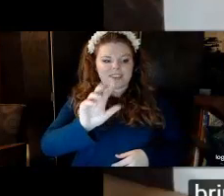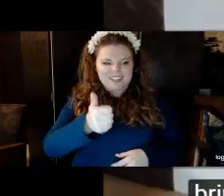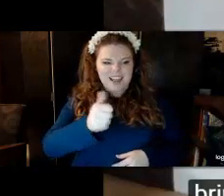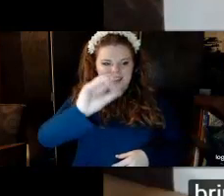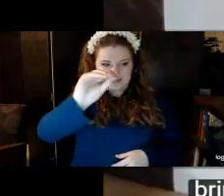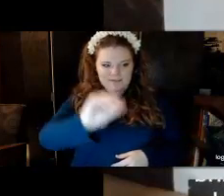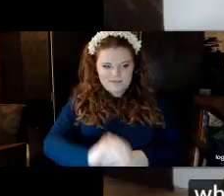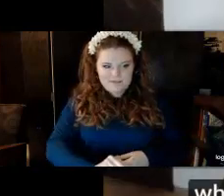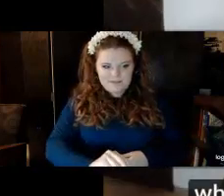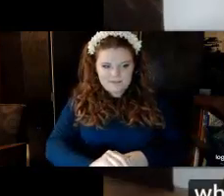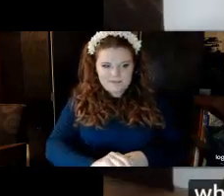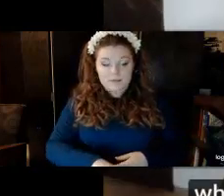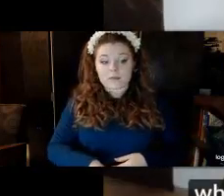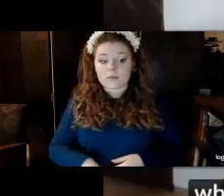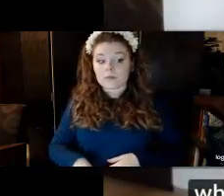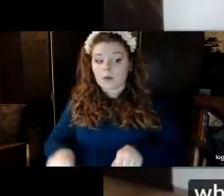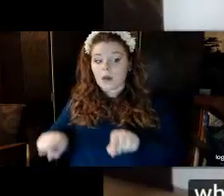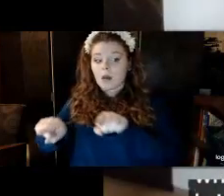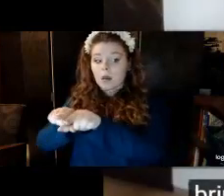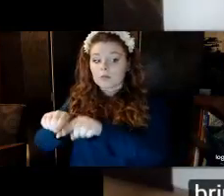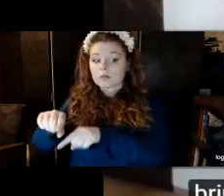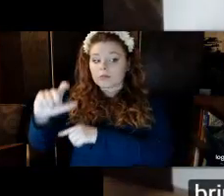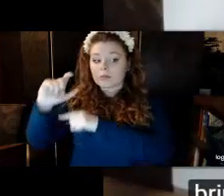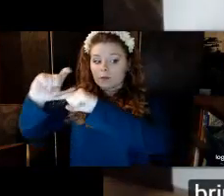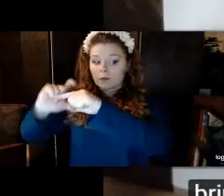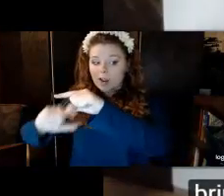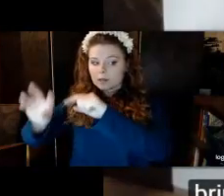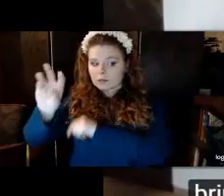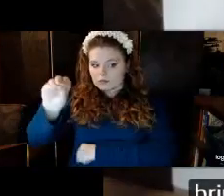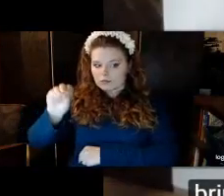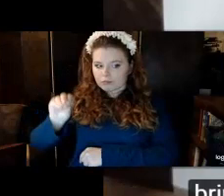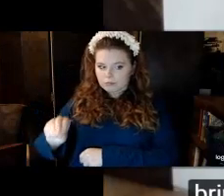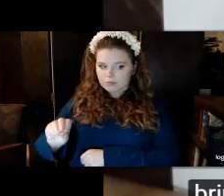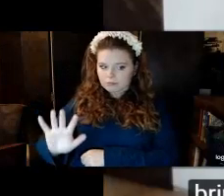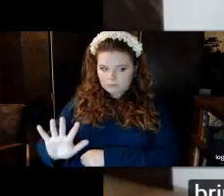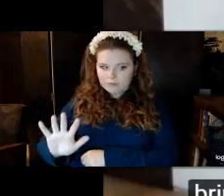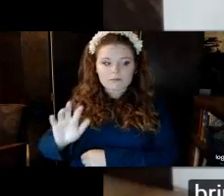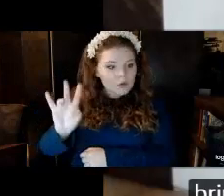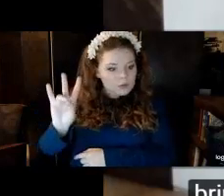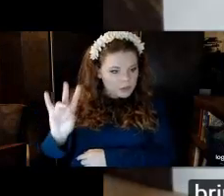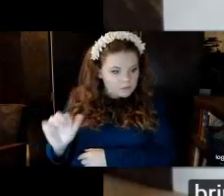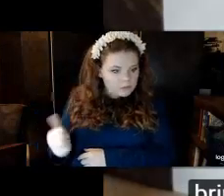Okay? Then I have to bring down my fraction from my second number, which was 7/10.